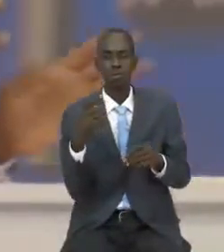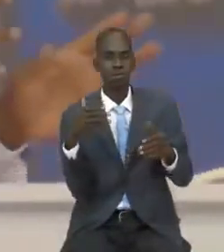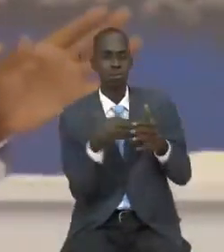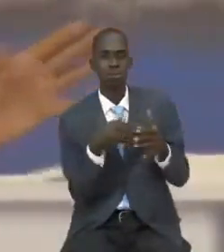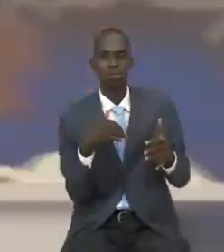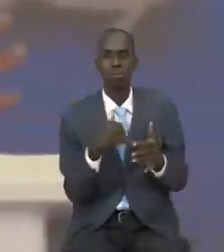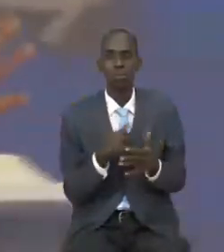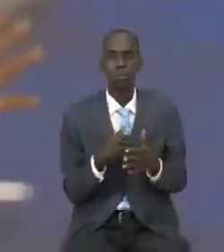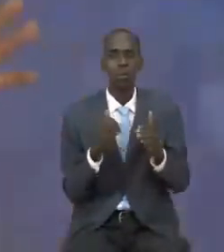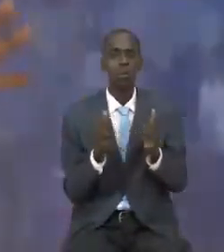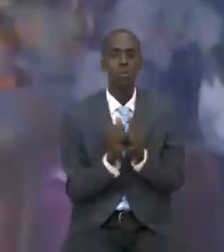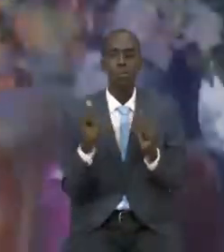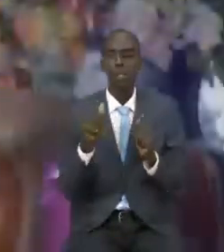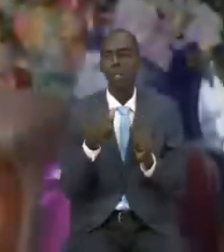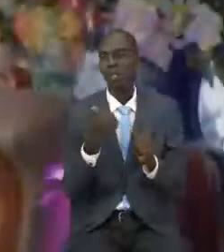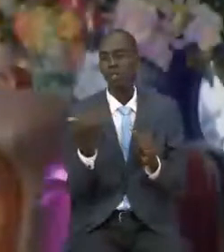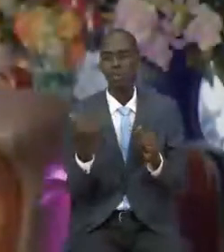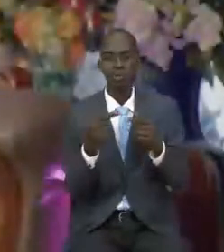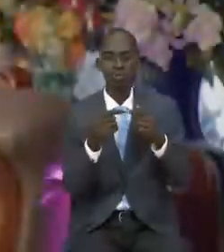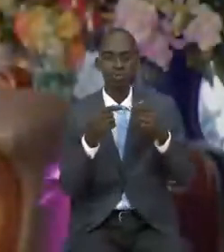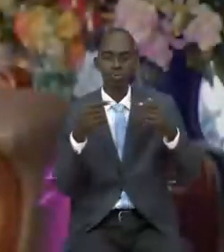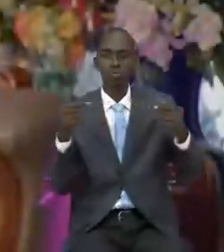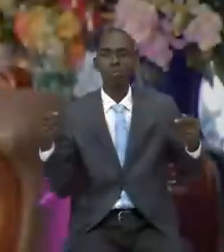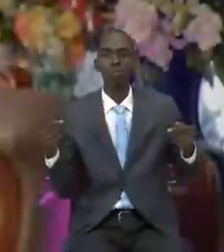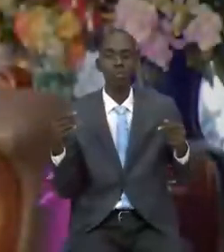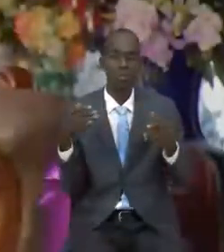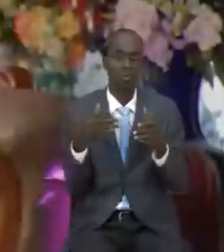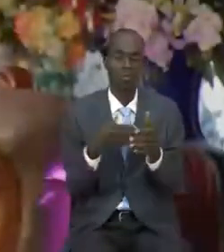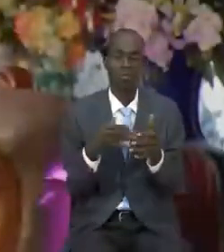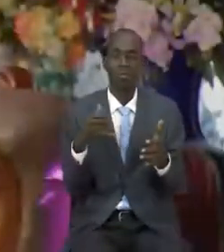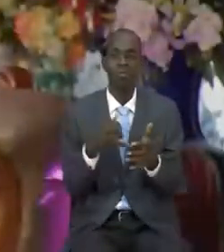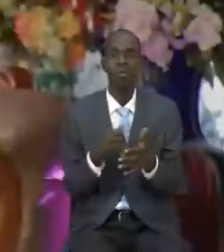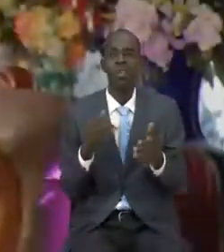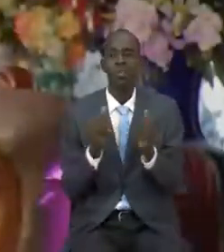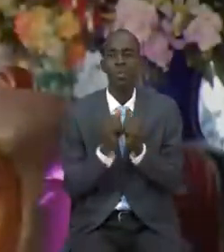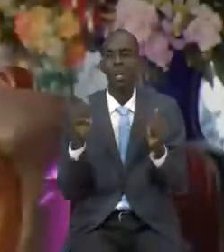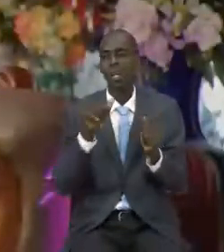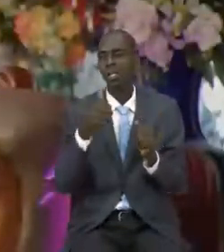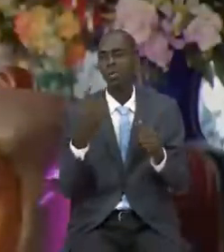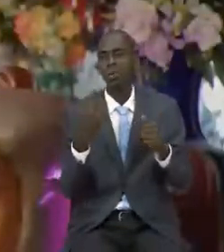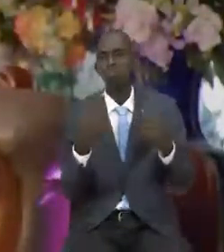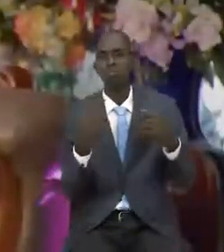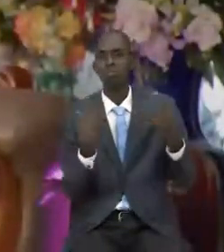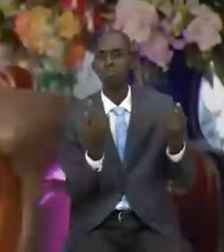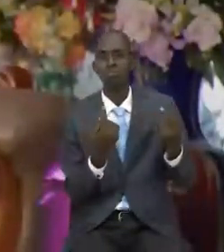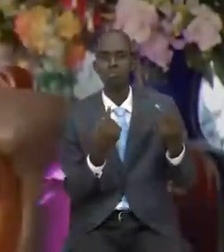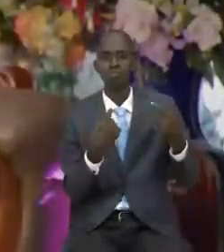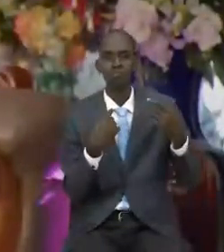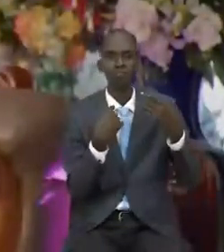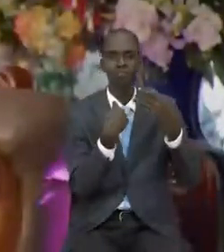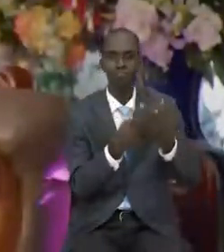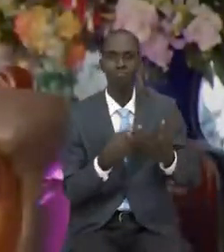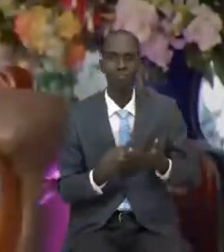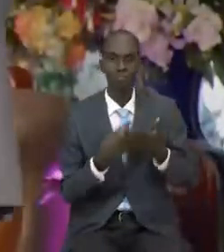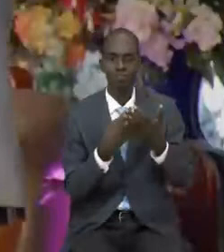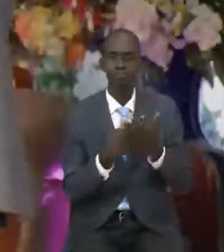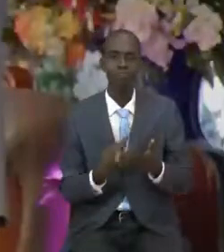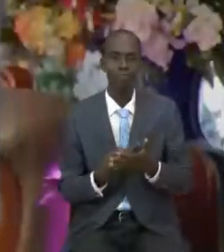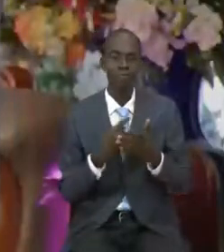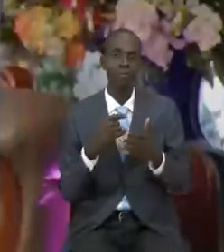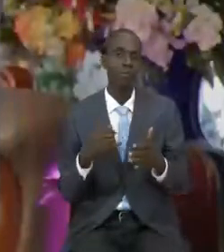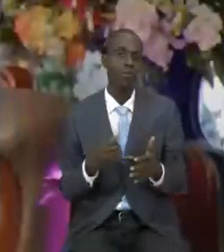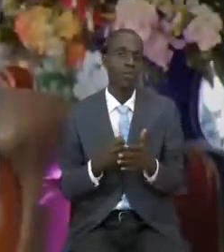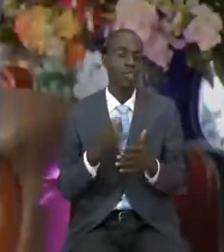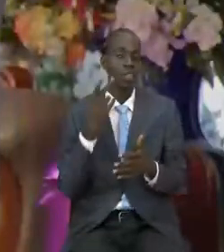without opposition, and without a competitor. You know, in our lives,